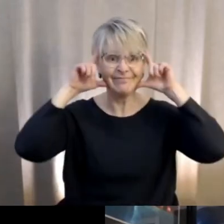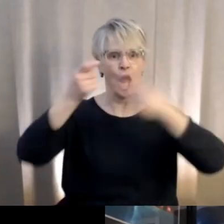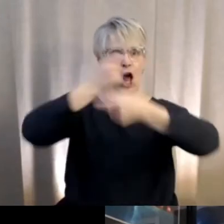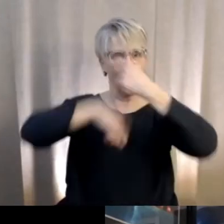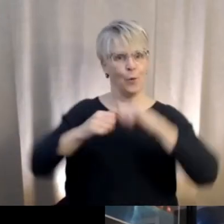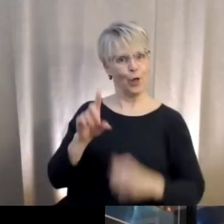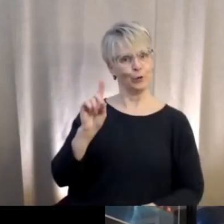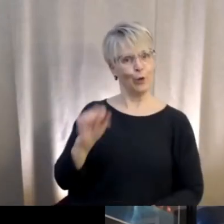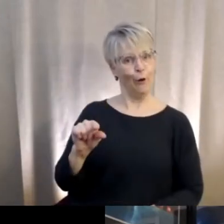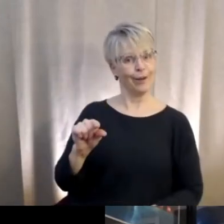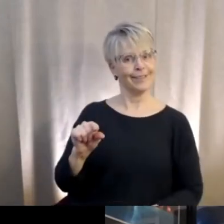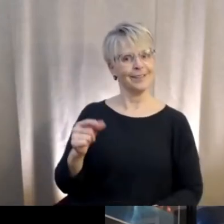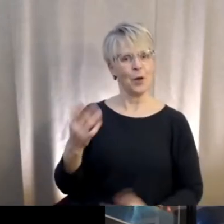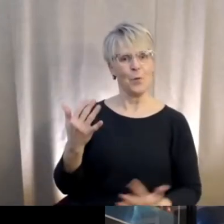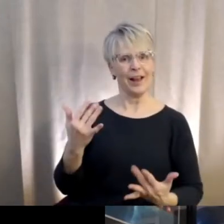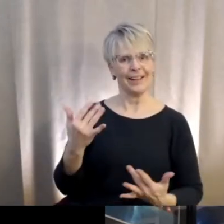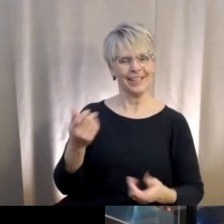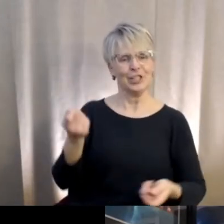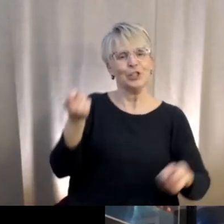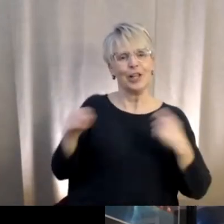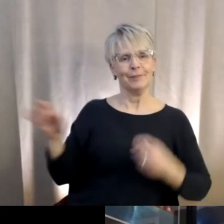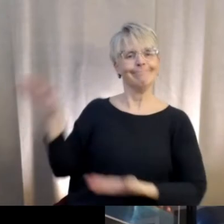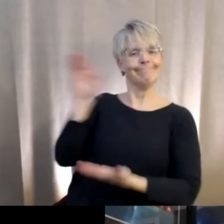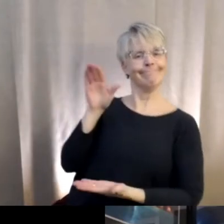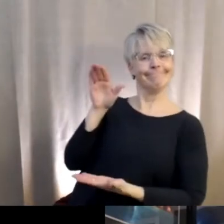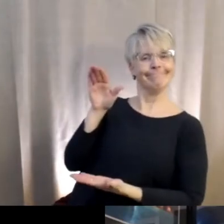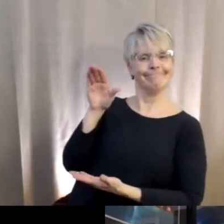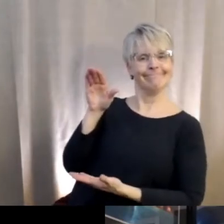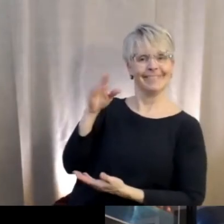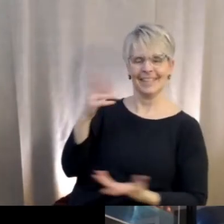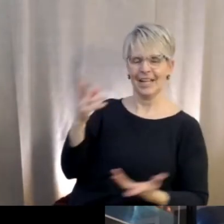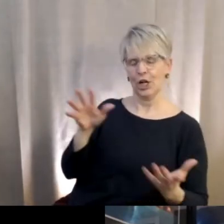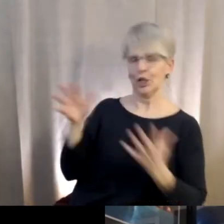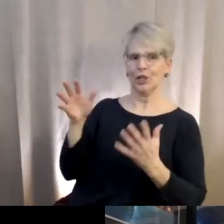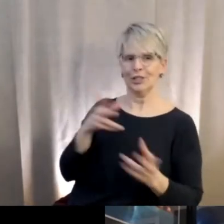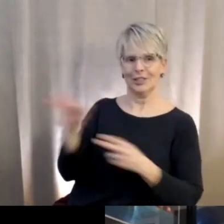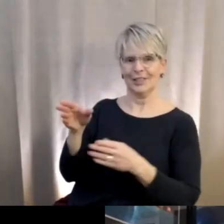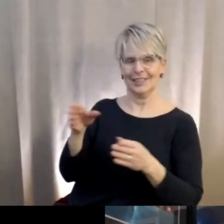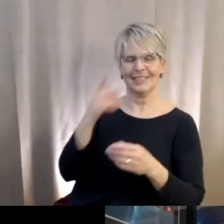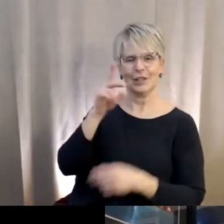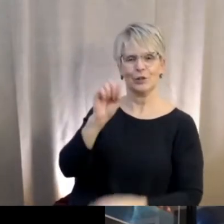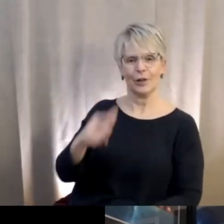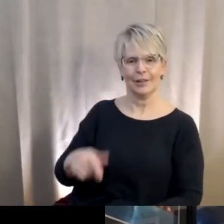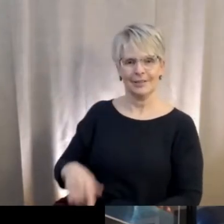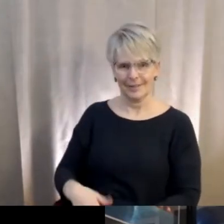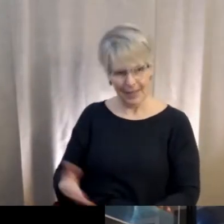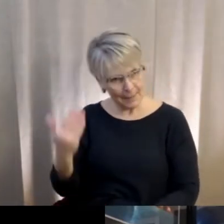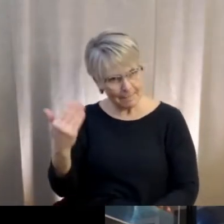thought I'd give a little change of stimulus, a little pattern interrupt. There you go. Come here,